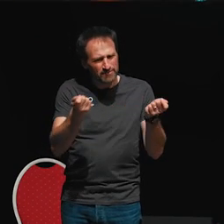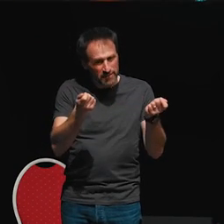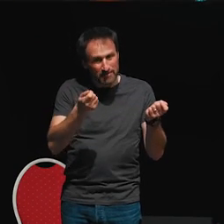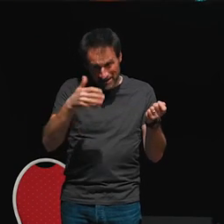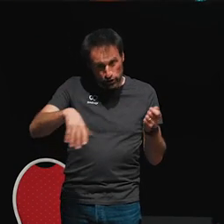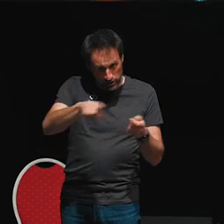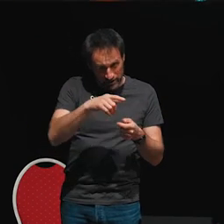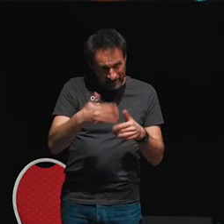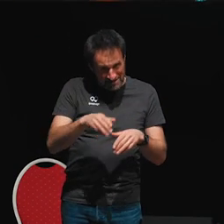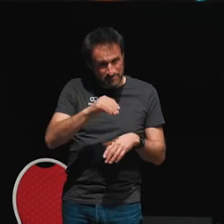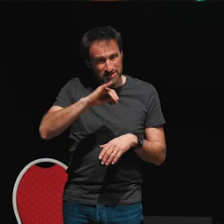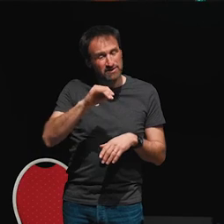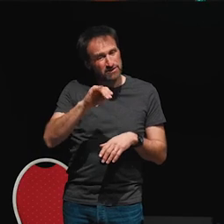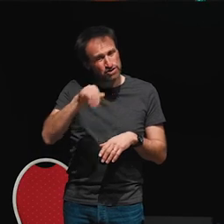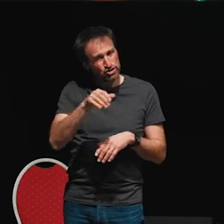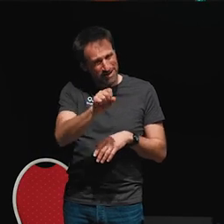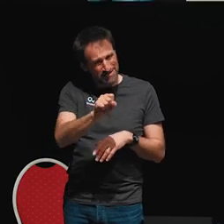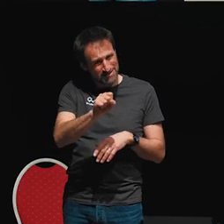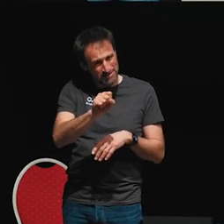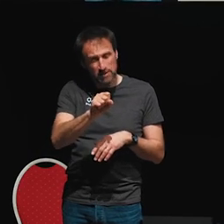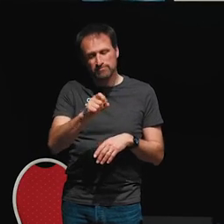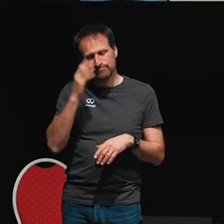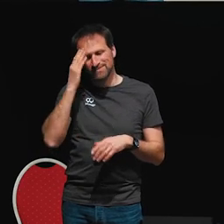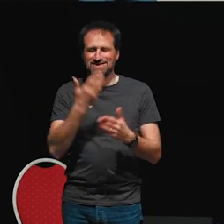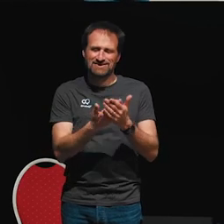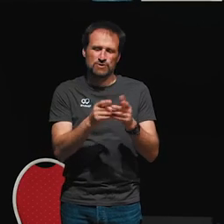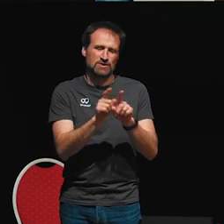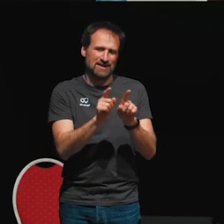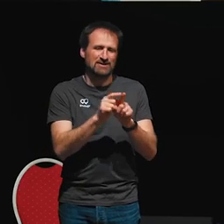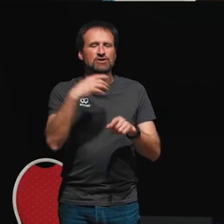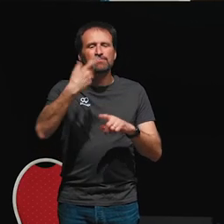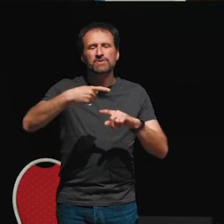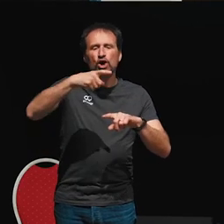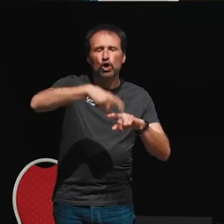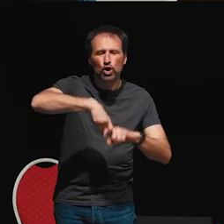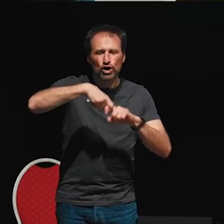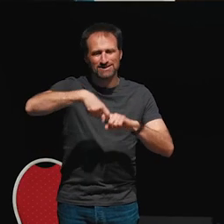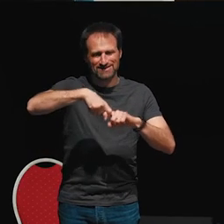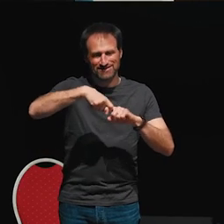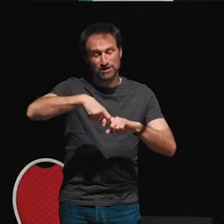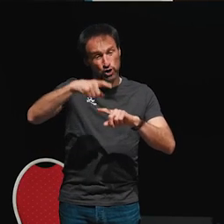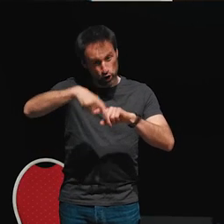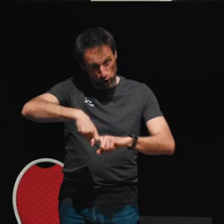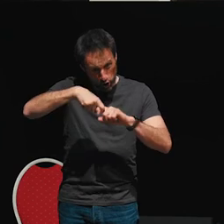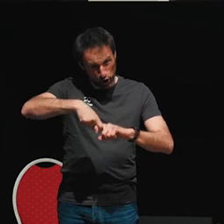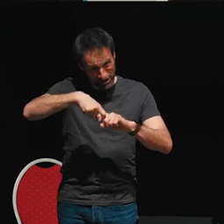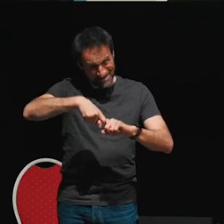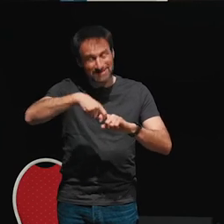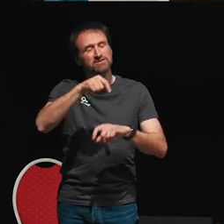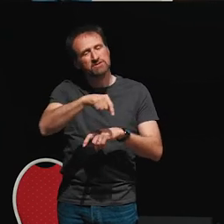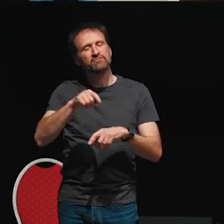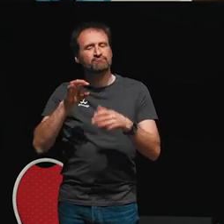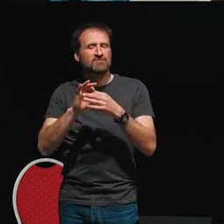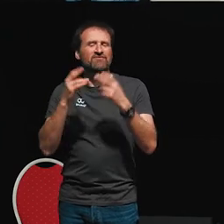good. Well, you can think of this as similar. So we have these hooks that live on on instances or important classes in